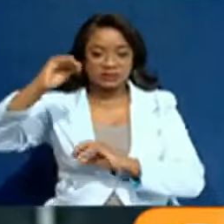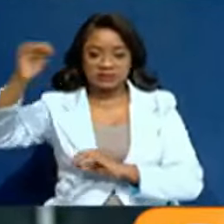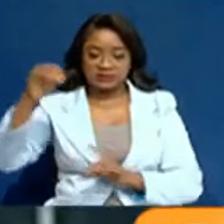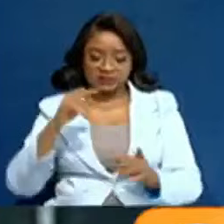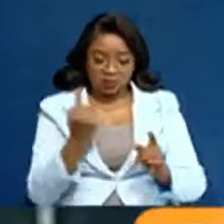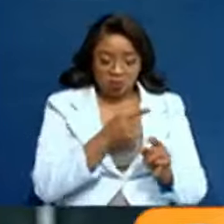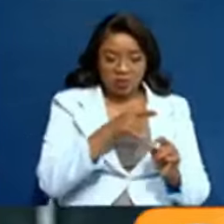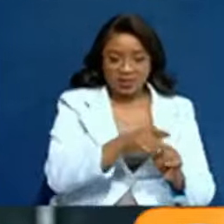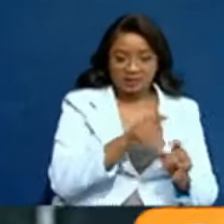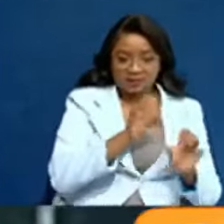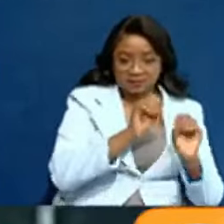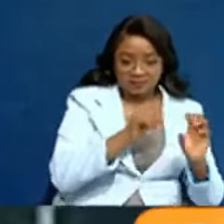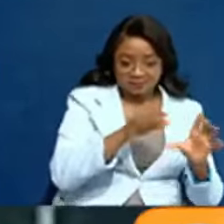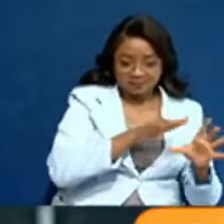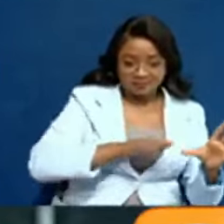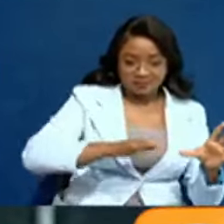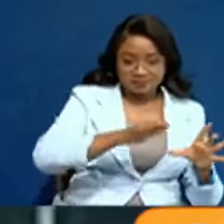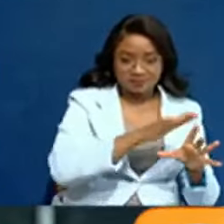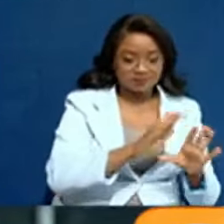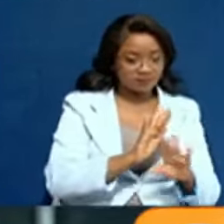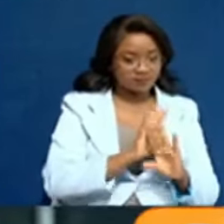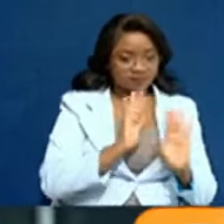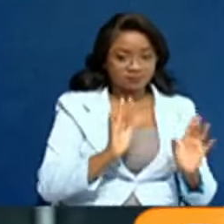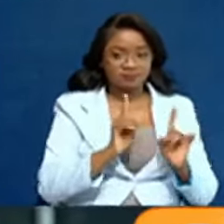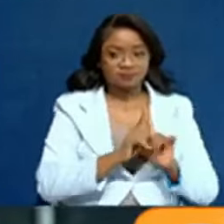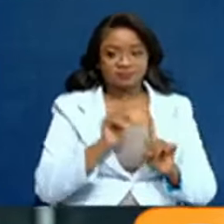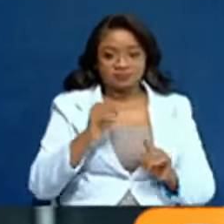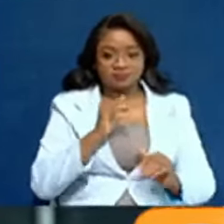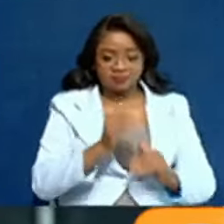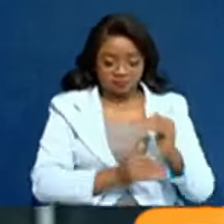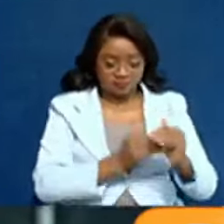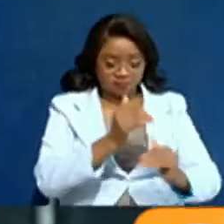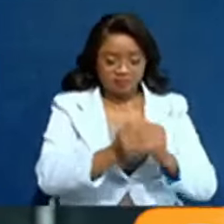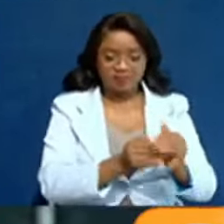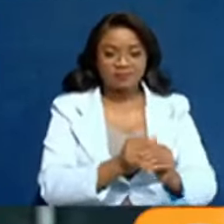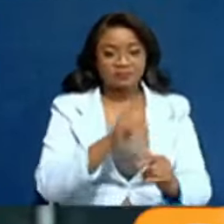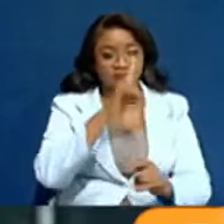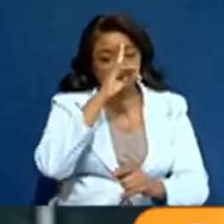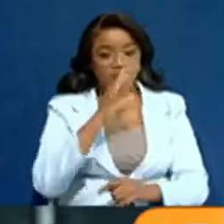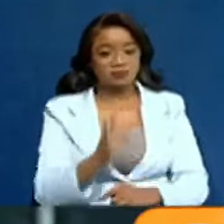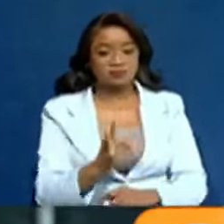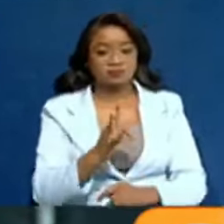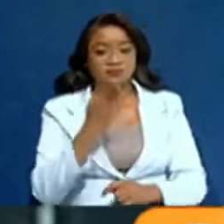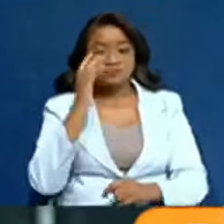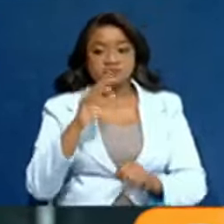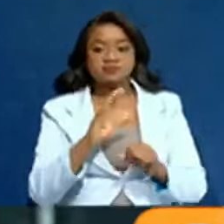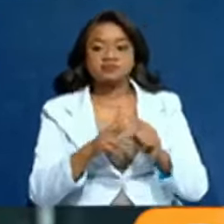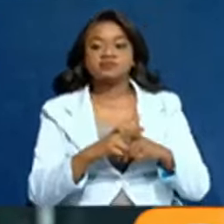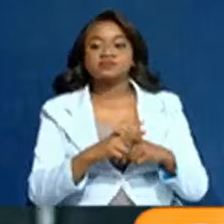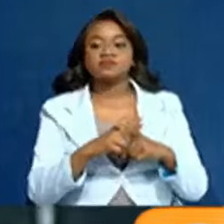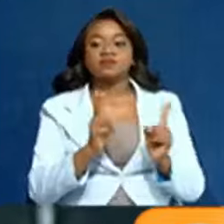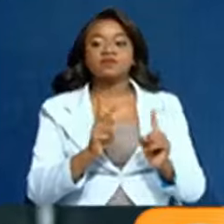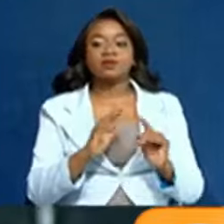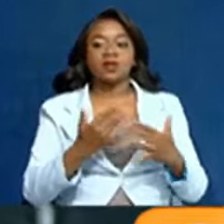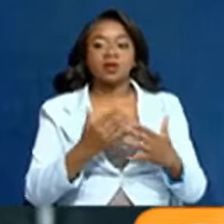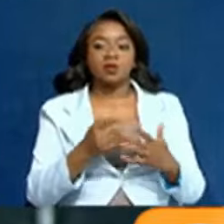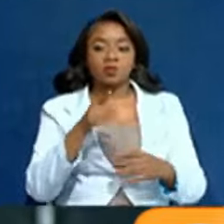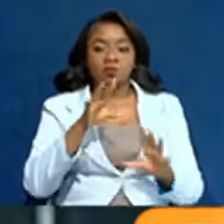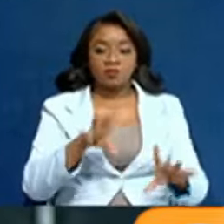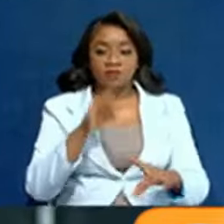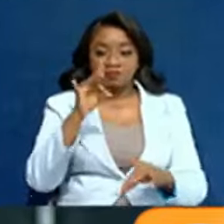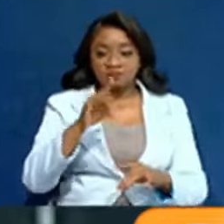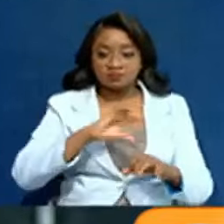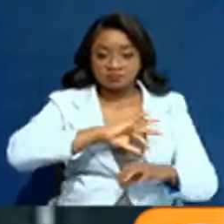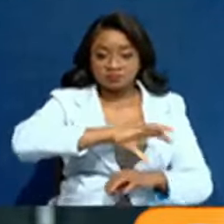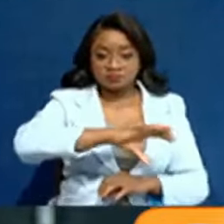upgraded. Now, the process, as has been listed there, it's quite rigorous. At the beginning, you find that the county government has to